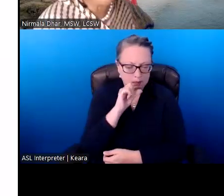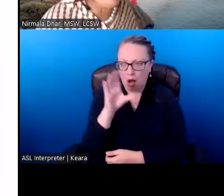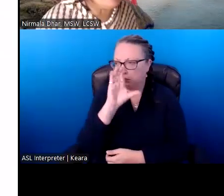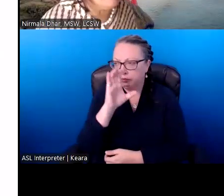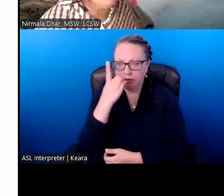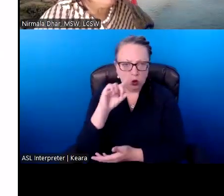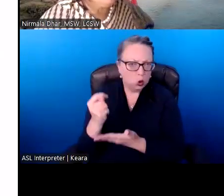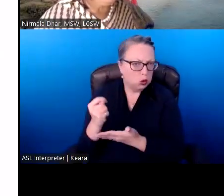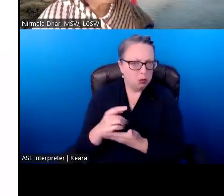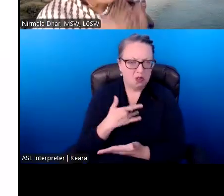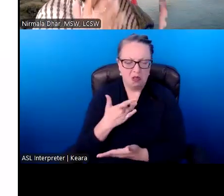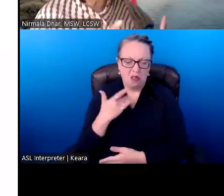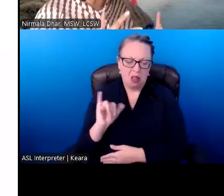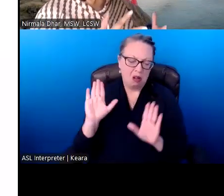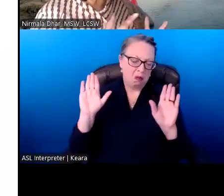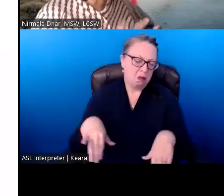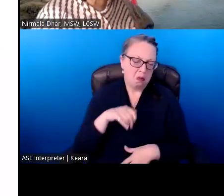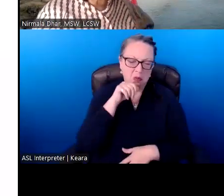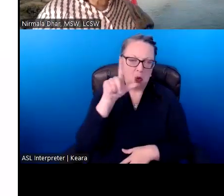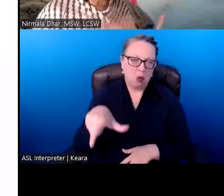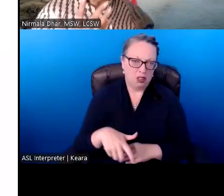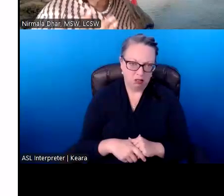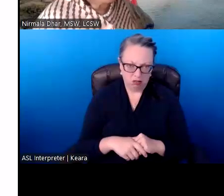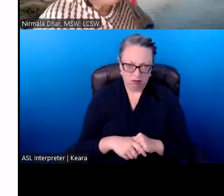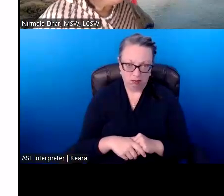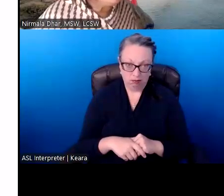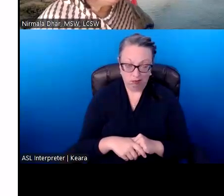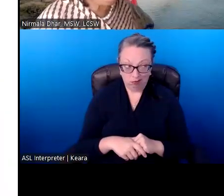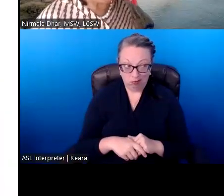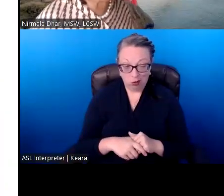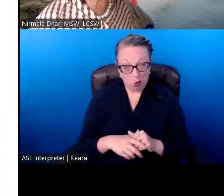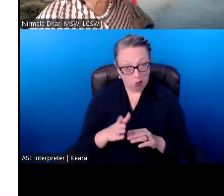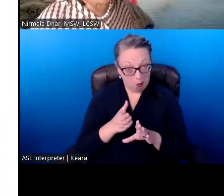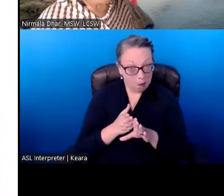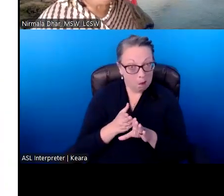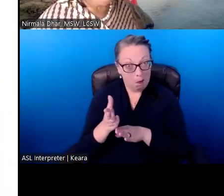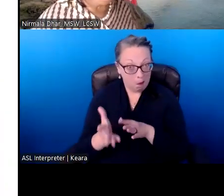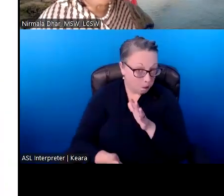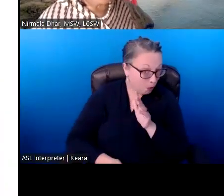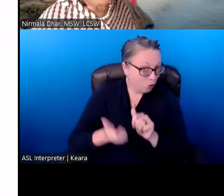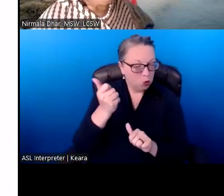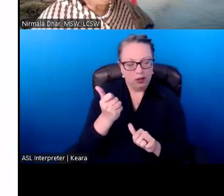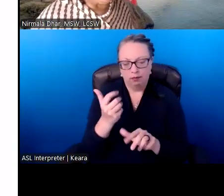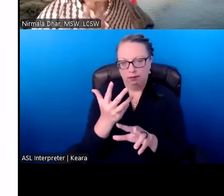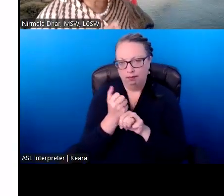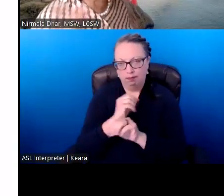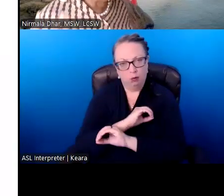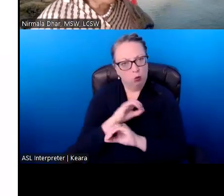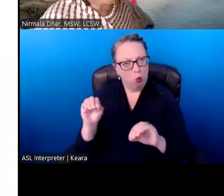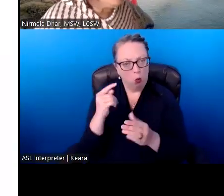they should get it. So the vast majority did not seek any treatment,